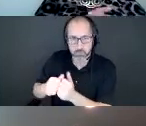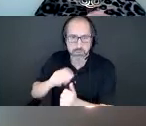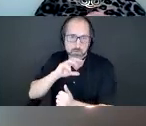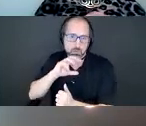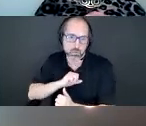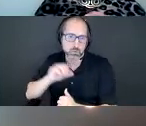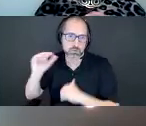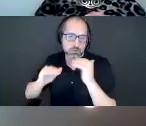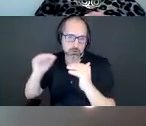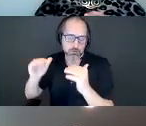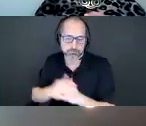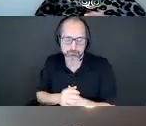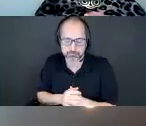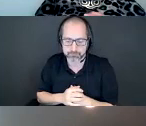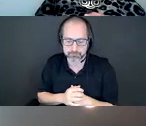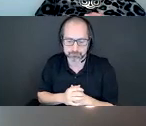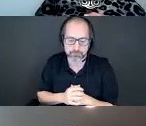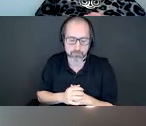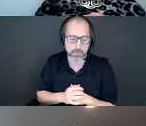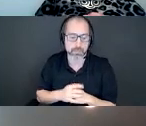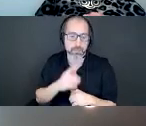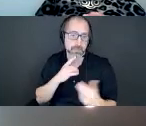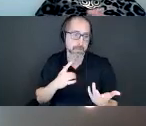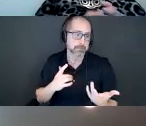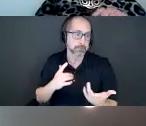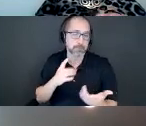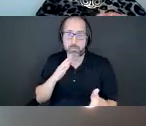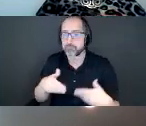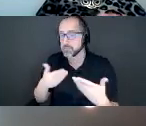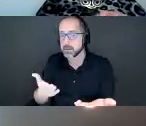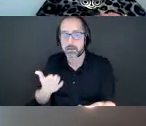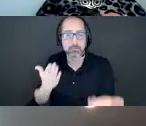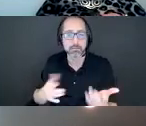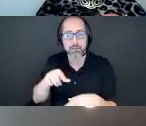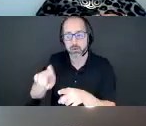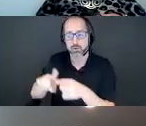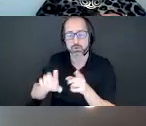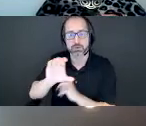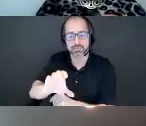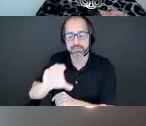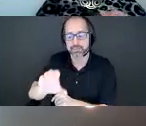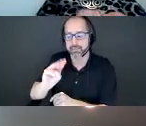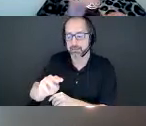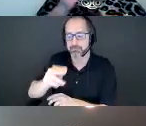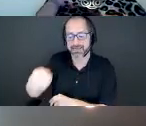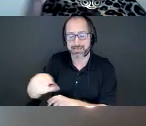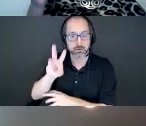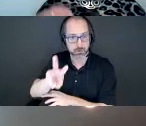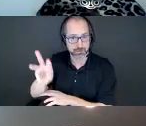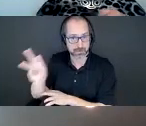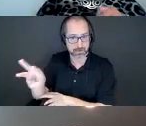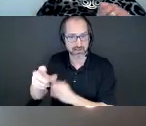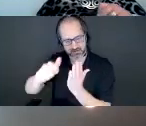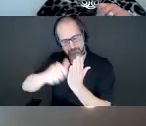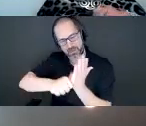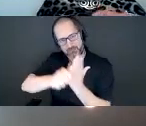Just to having the conversation. Well, I would go to the CCMH website and download those pamphlets. There's pamphlets for